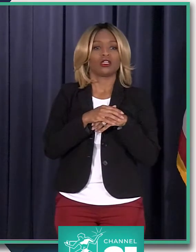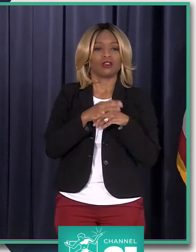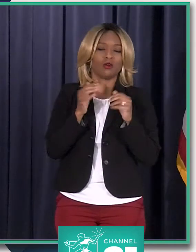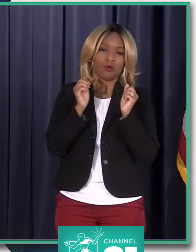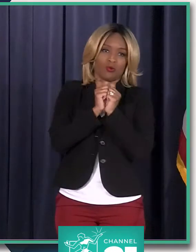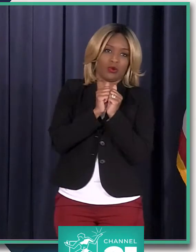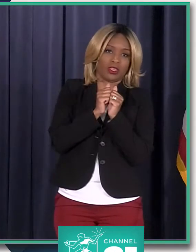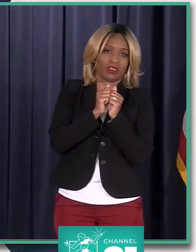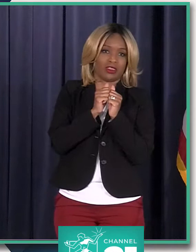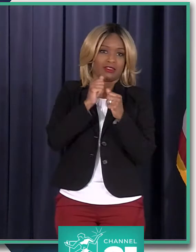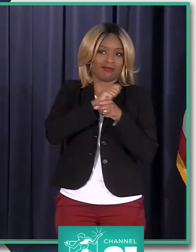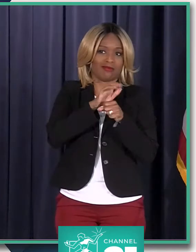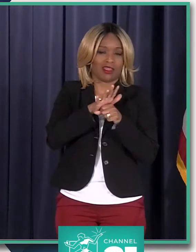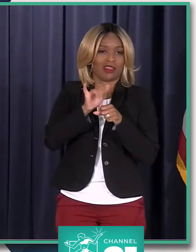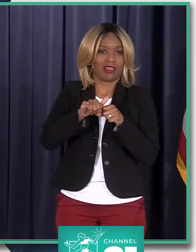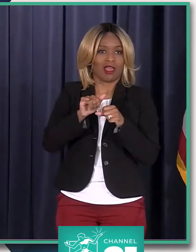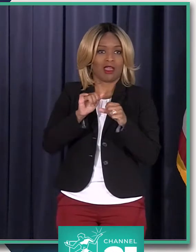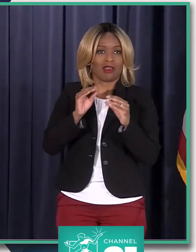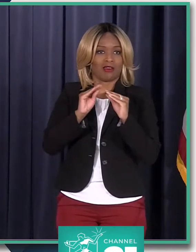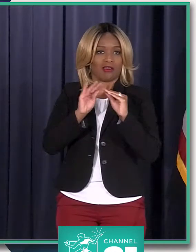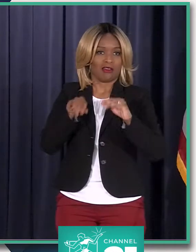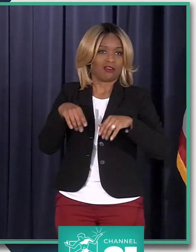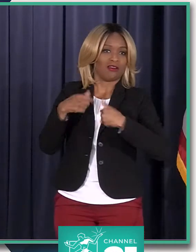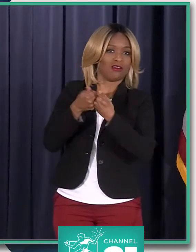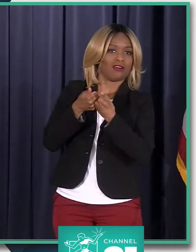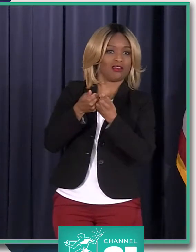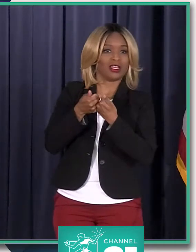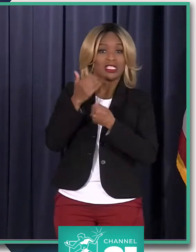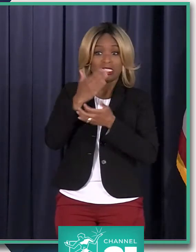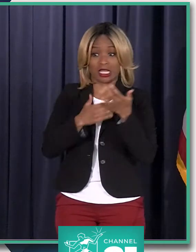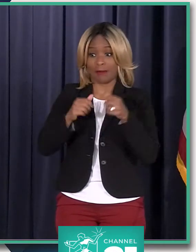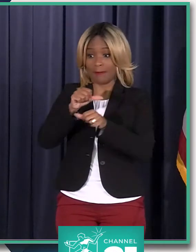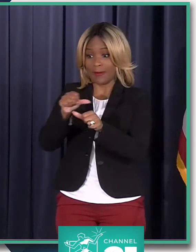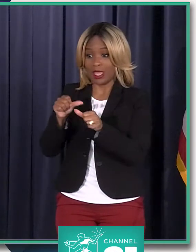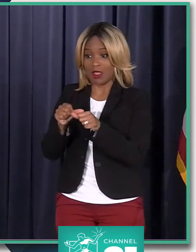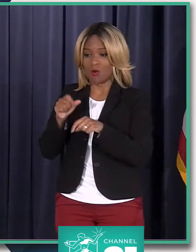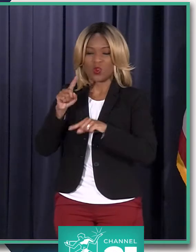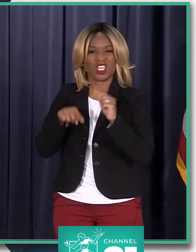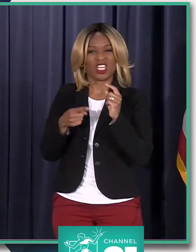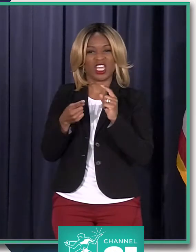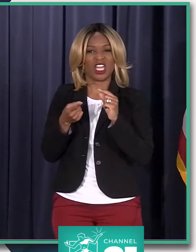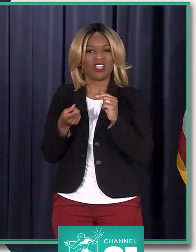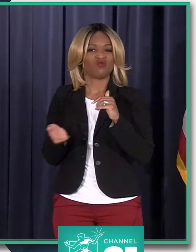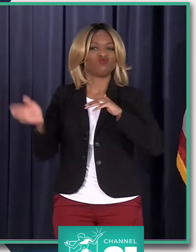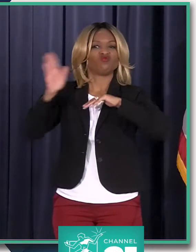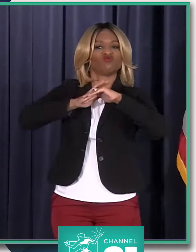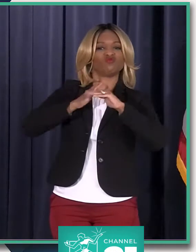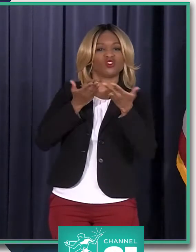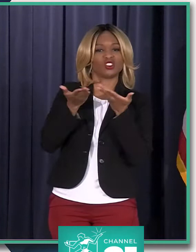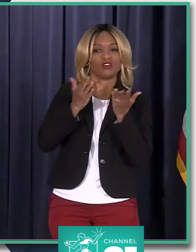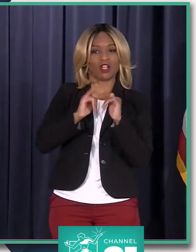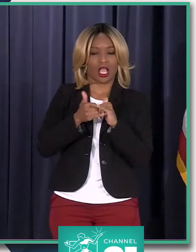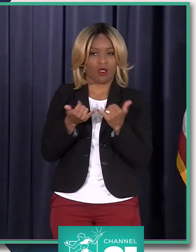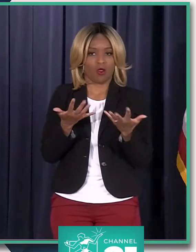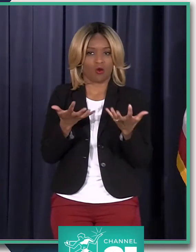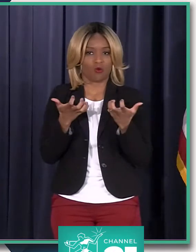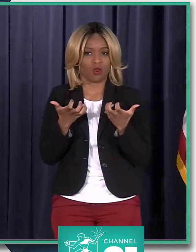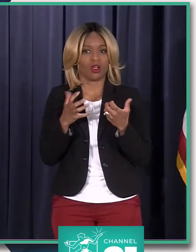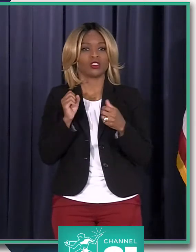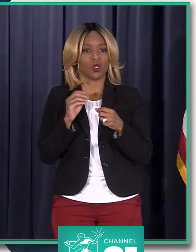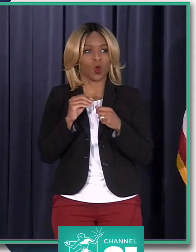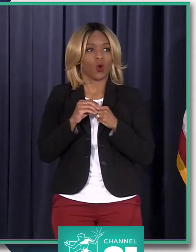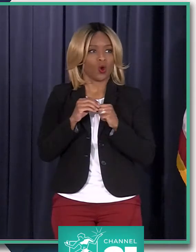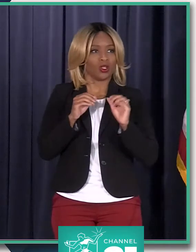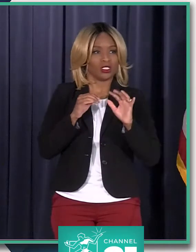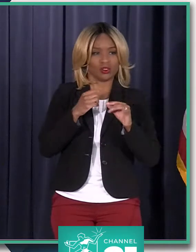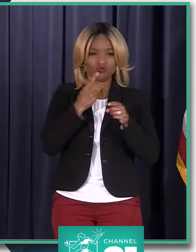challenge. And that's one of the reasons why in some areas we can't beef up the service the way we'd like to. So the challenges are